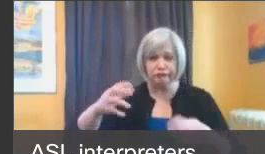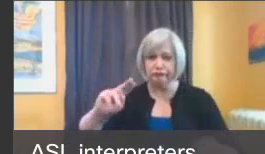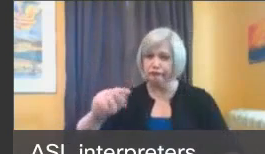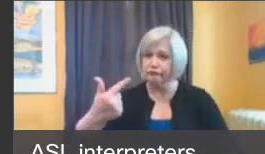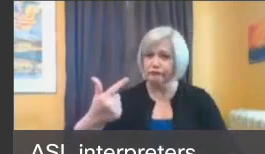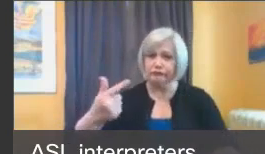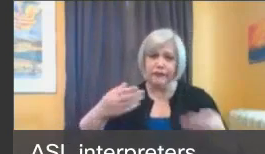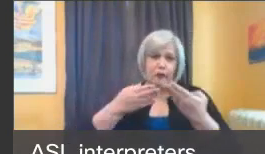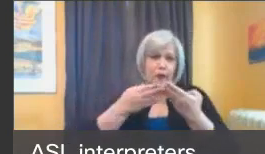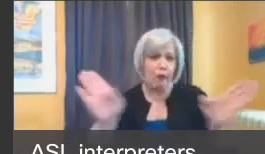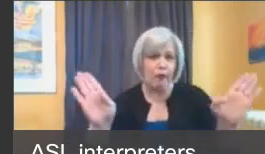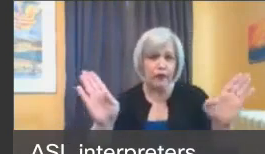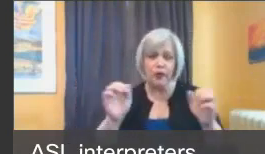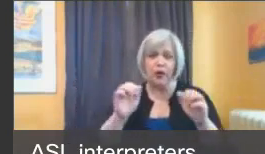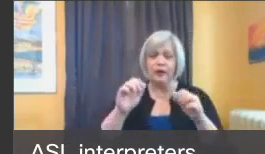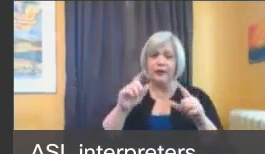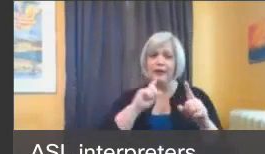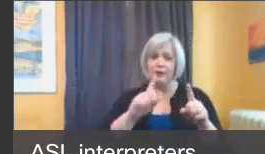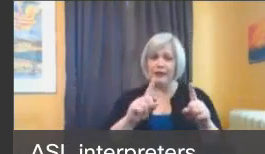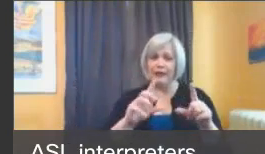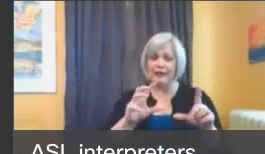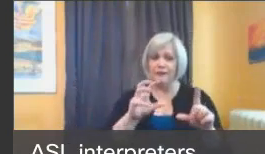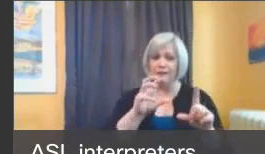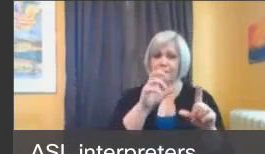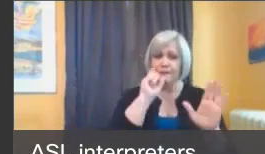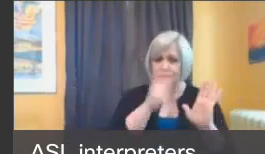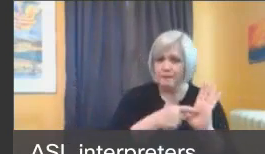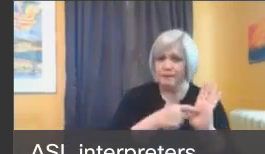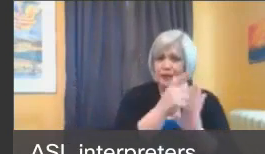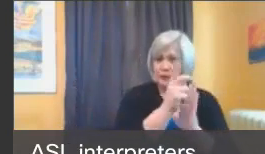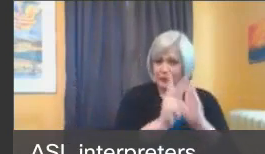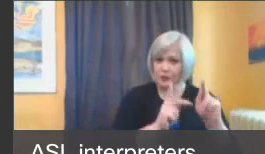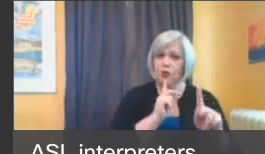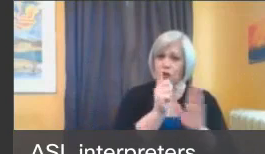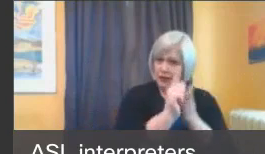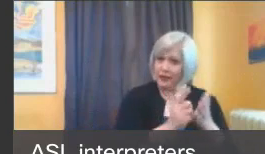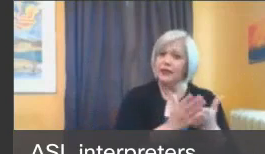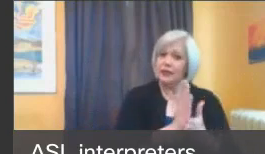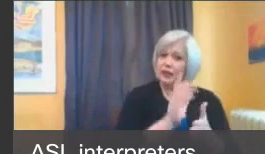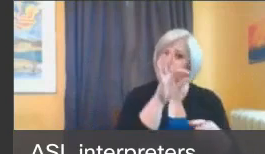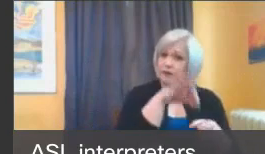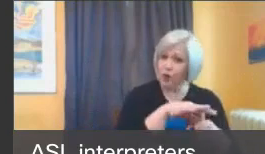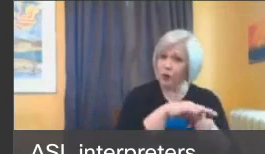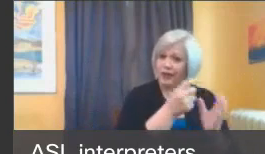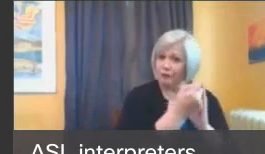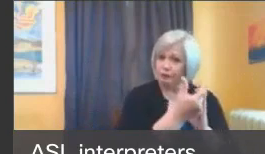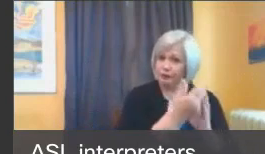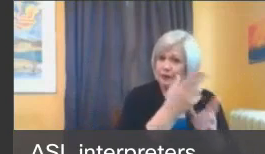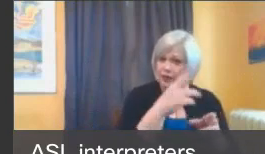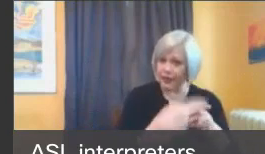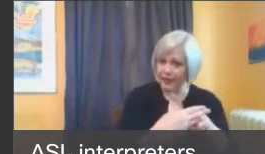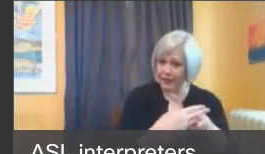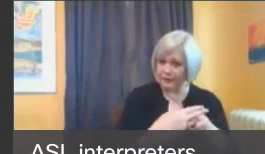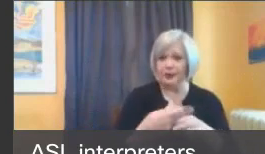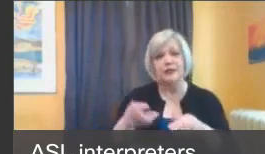overbroad that it captures a disproportionate amount of individuals who are legally entitled to vote. Because then it